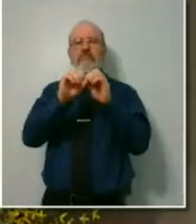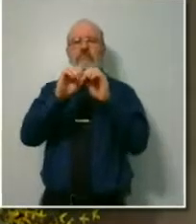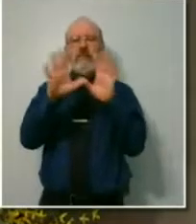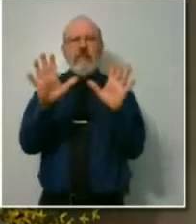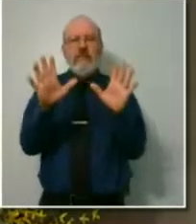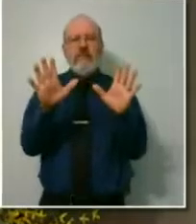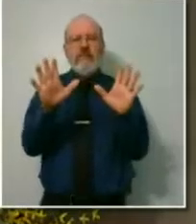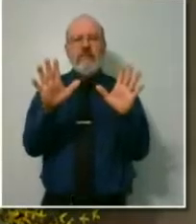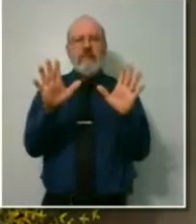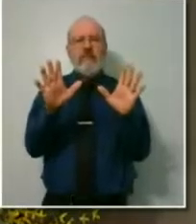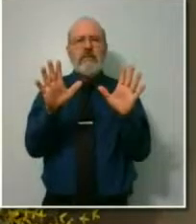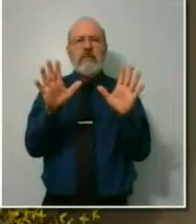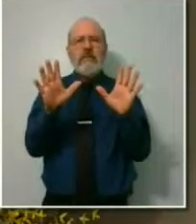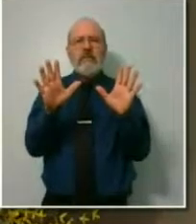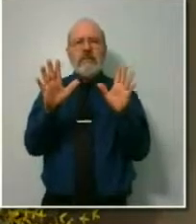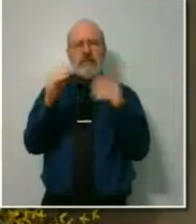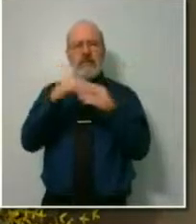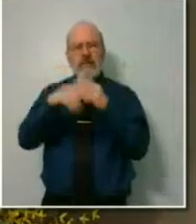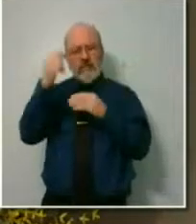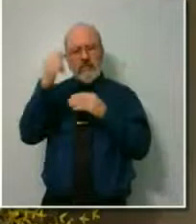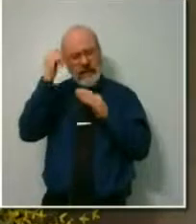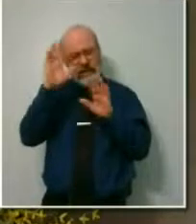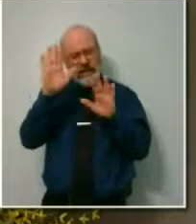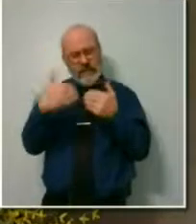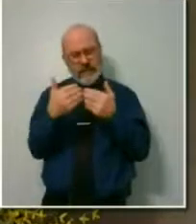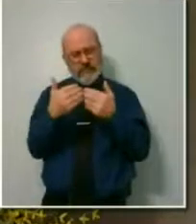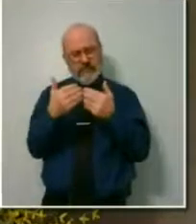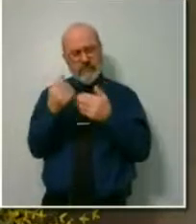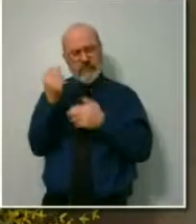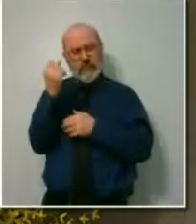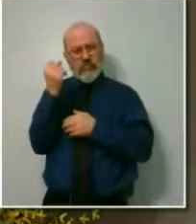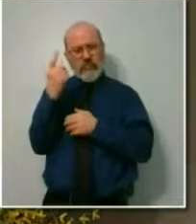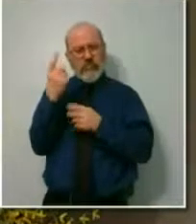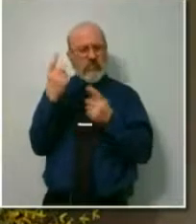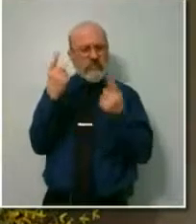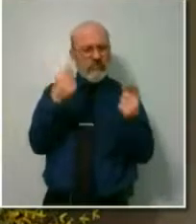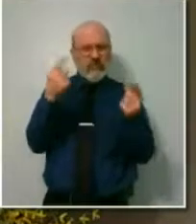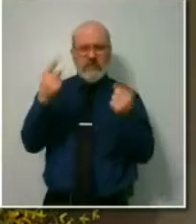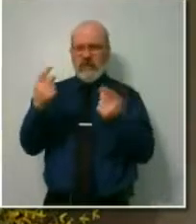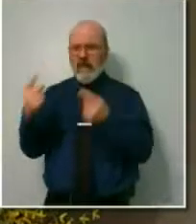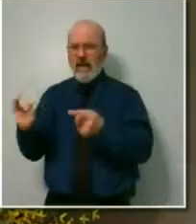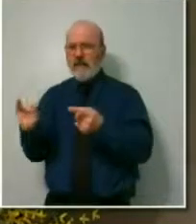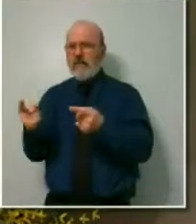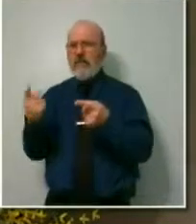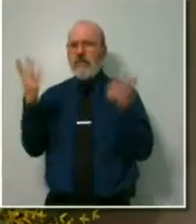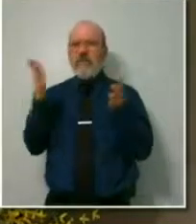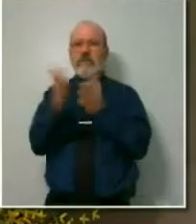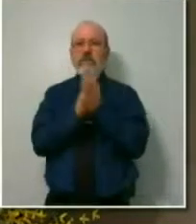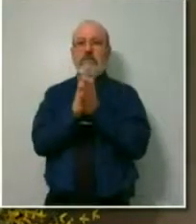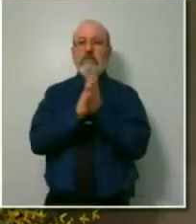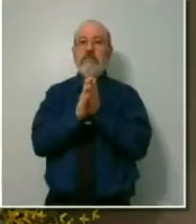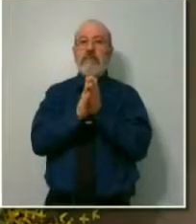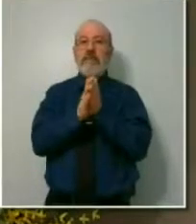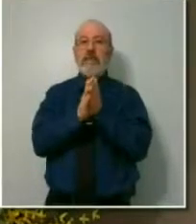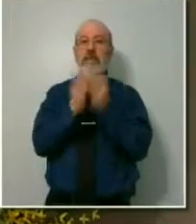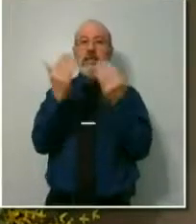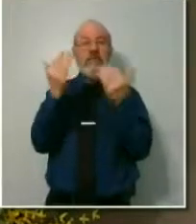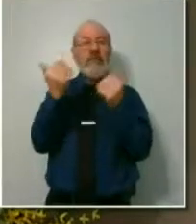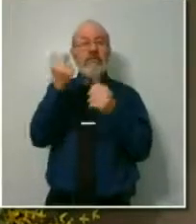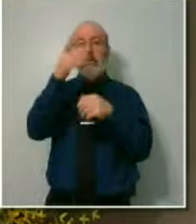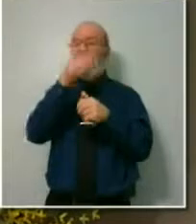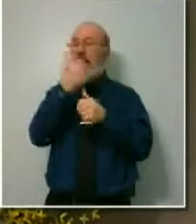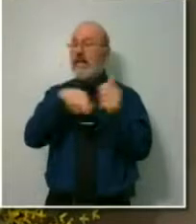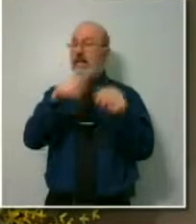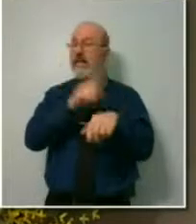sort out what's going on and what to expect from God at any point in your life, and specifically at this point of